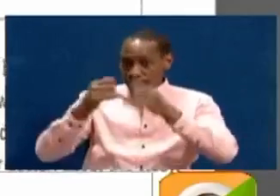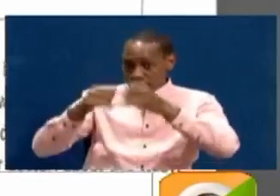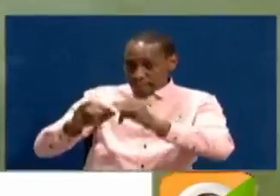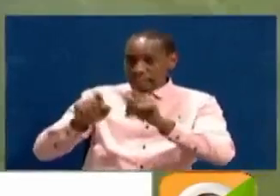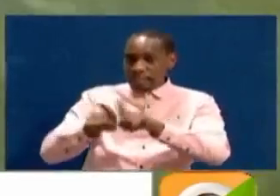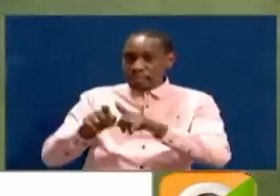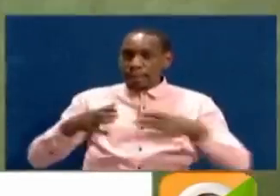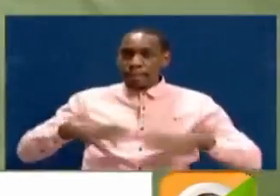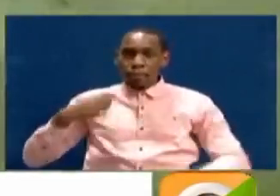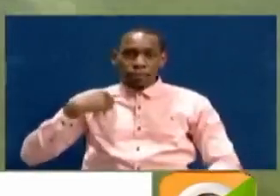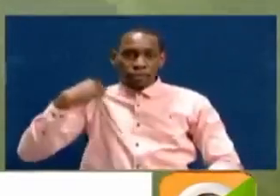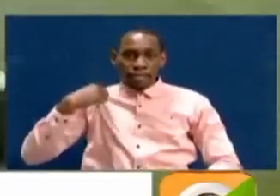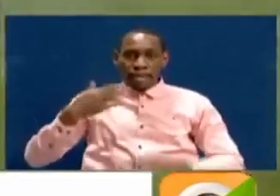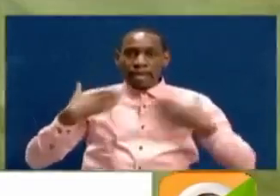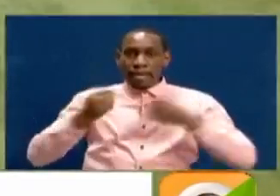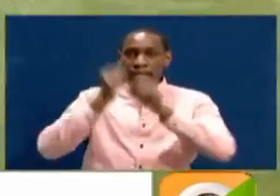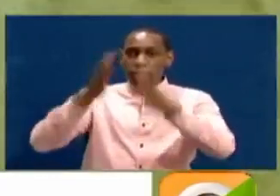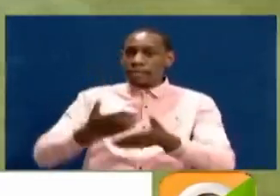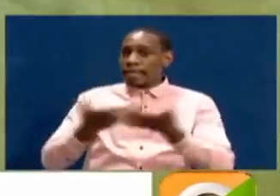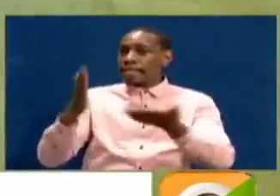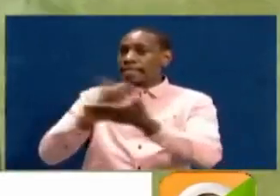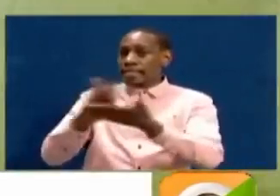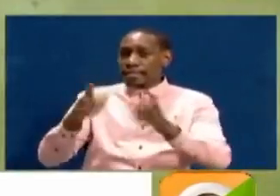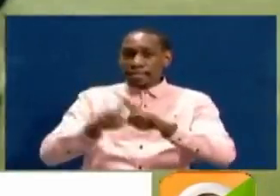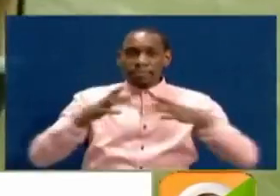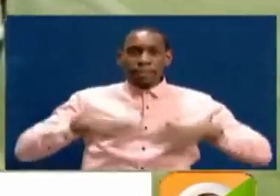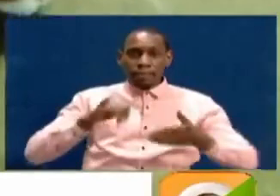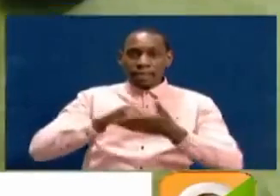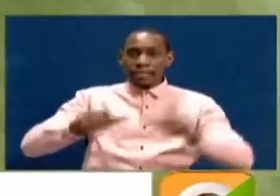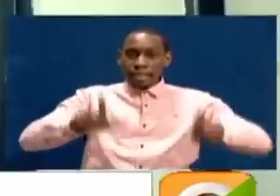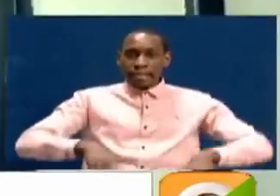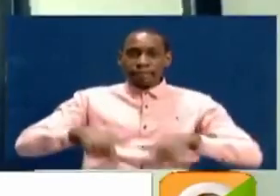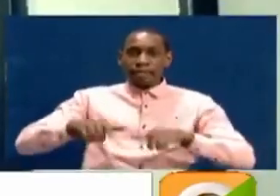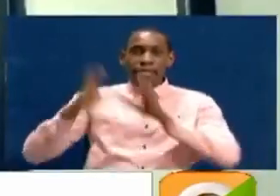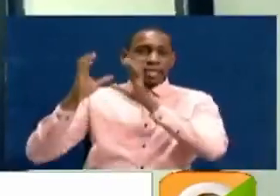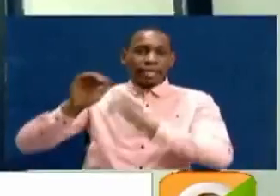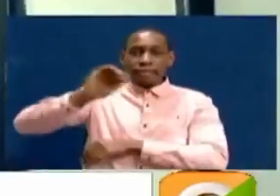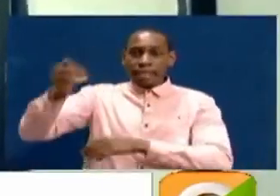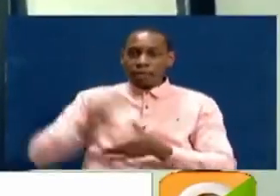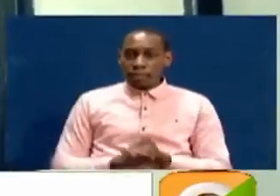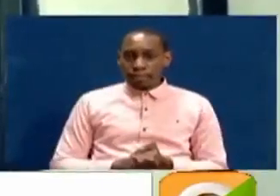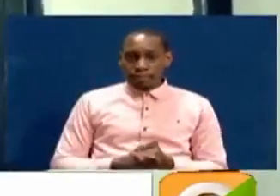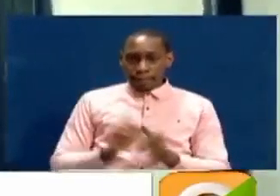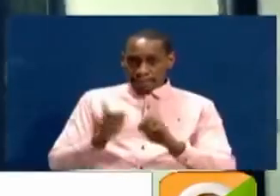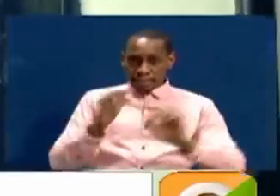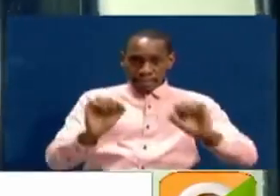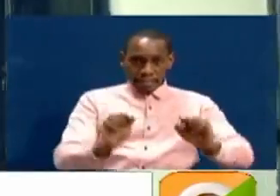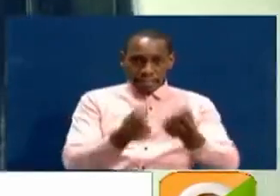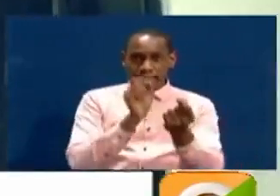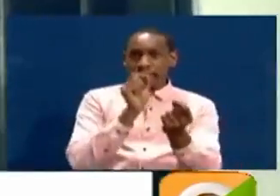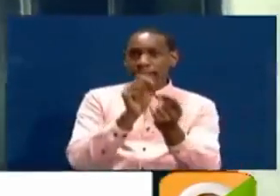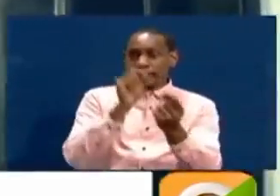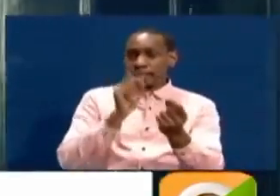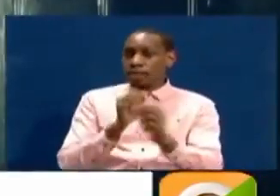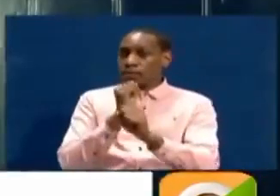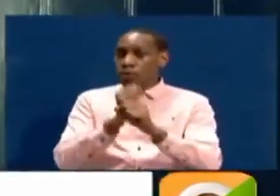the volunteers being frontline workers in whatever sector and residents of Kilifi County. So we do safety tests. In this safety test,